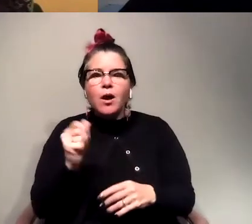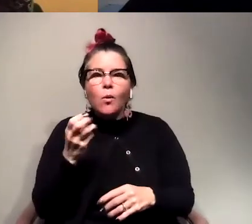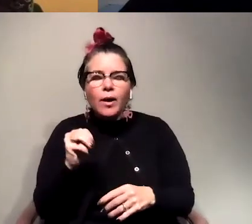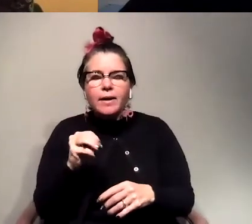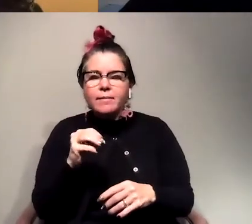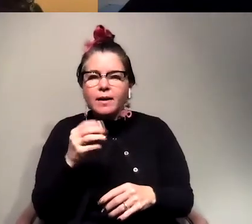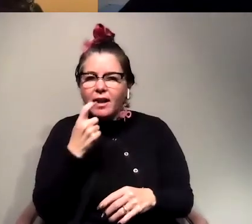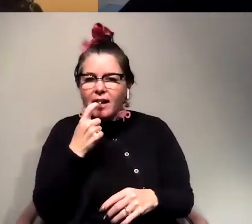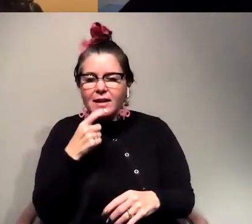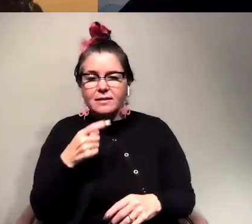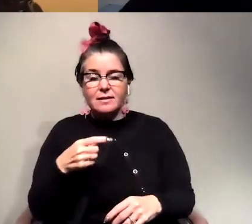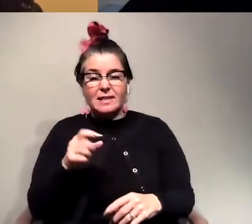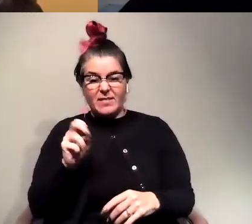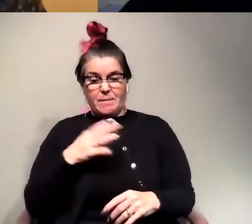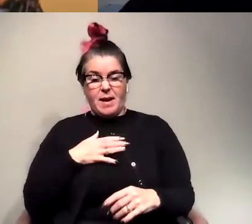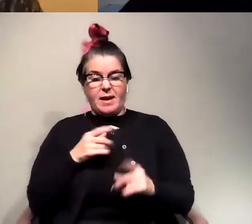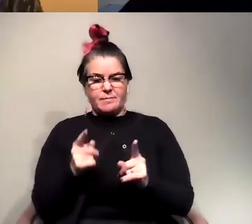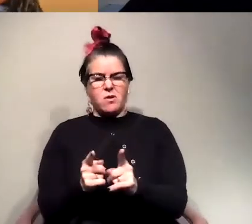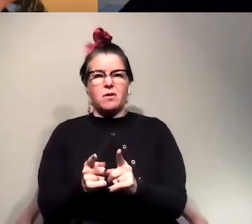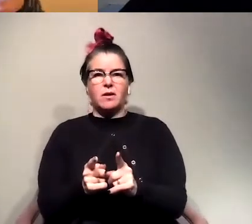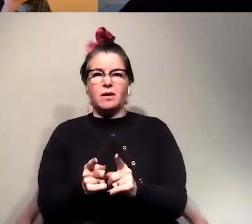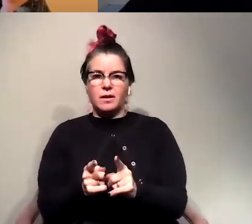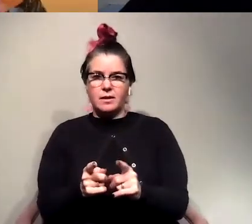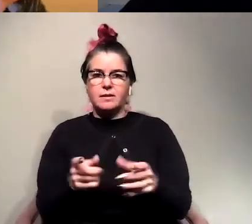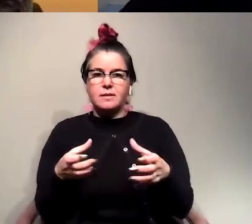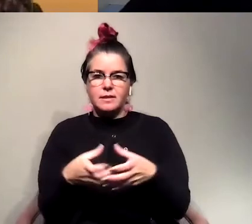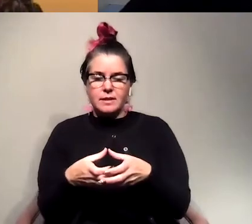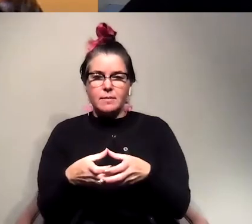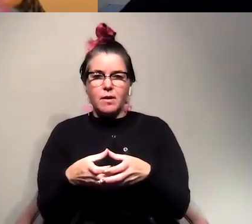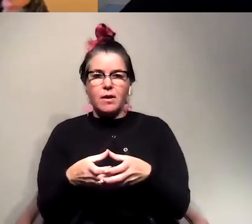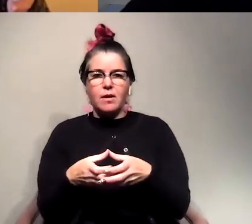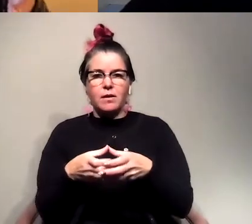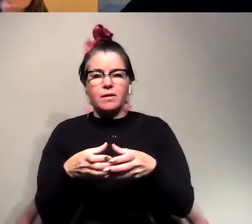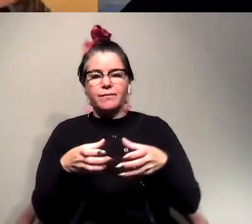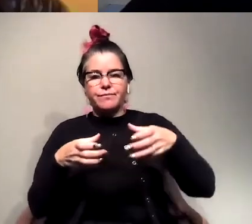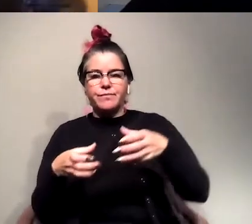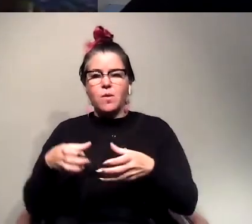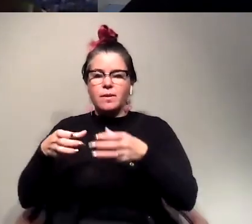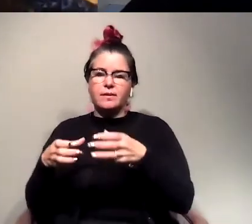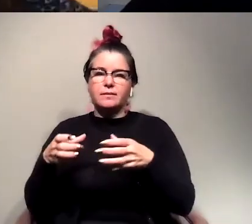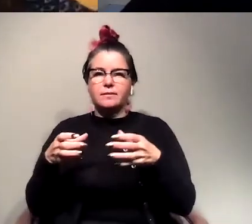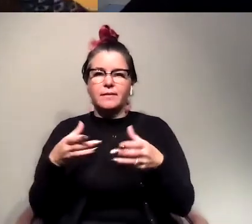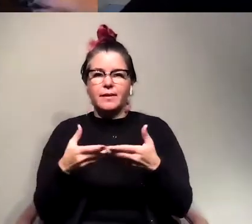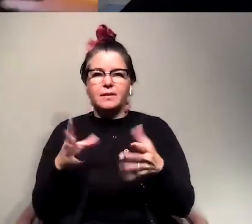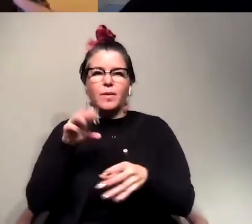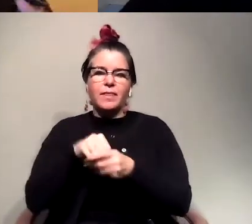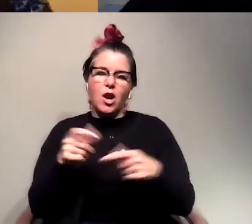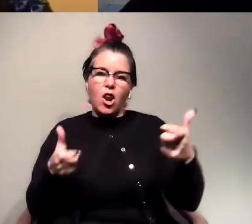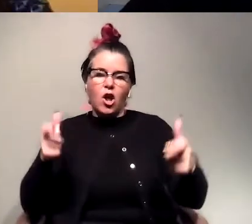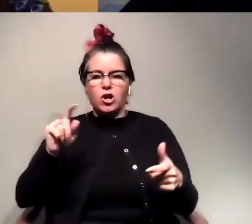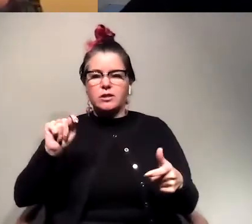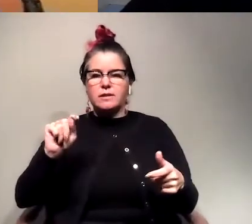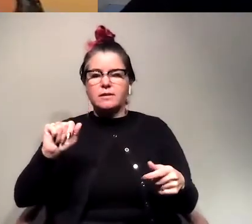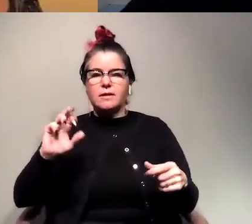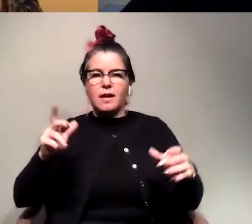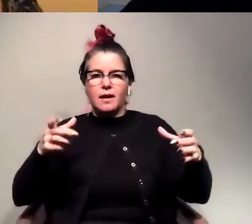these ones, like they are kept in little floating Tupperware containers, like within a larger tank,